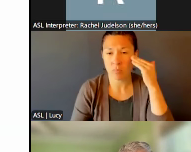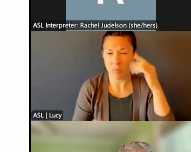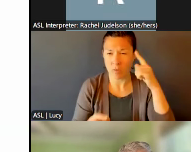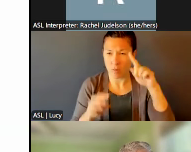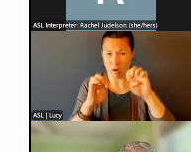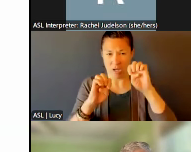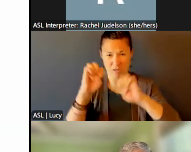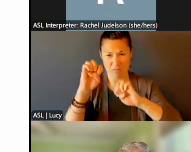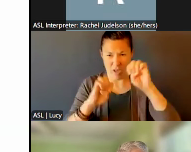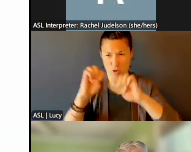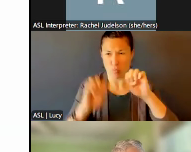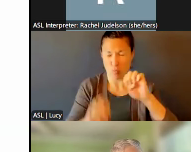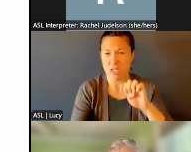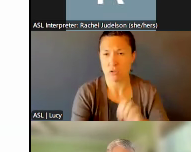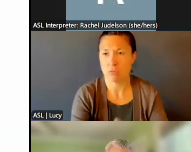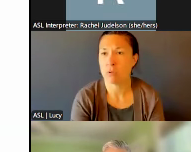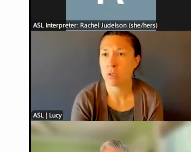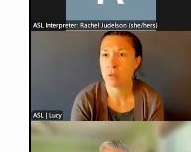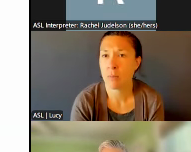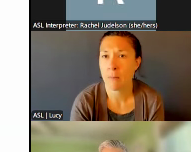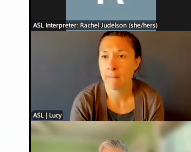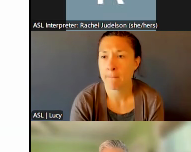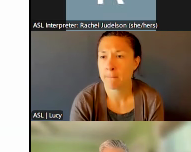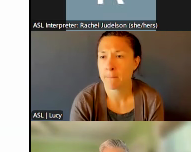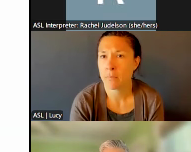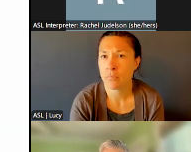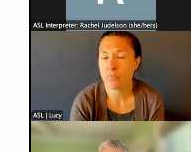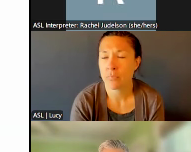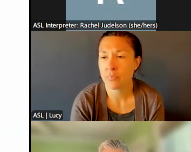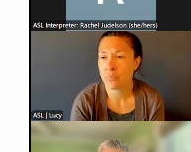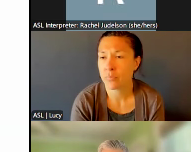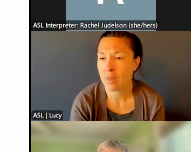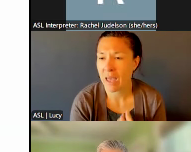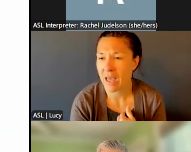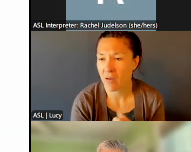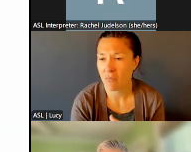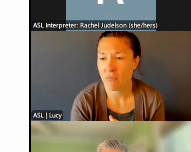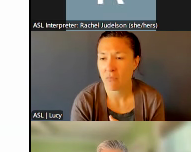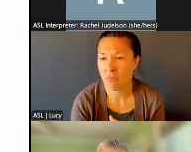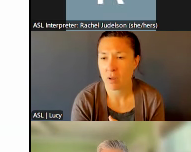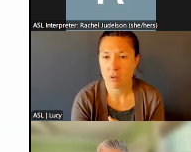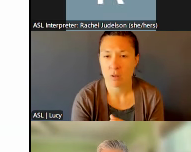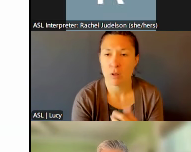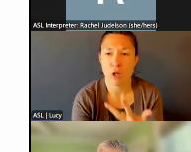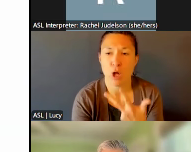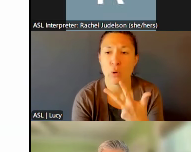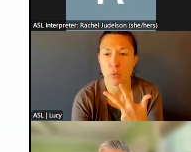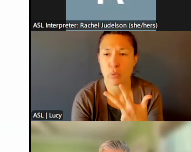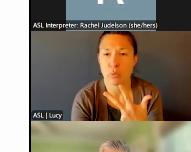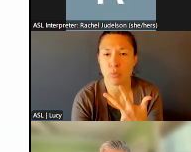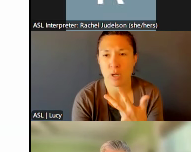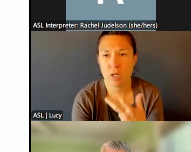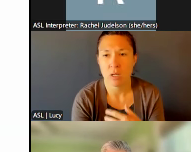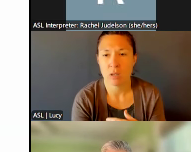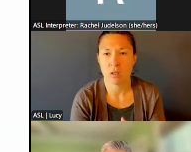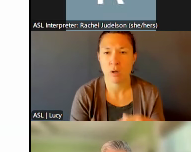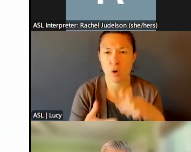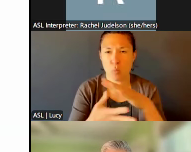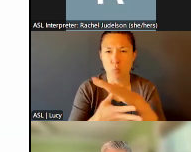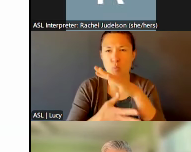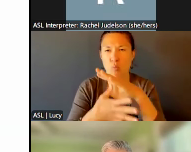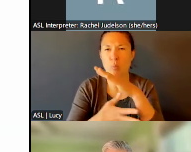these are 3 primary factors that we think you can use for the LSA review process, but you